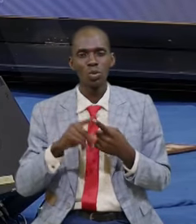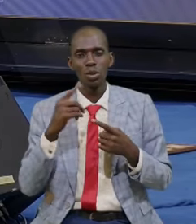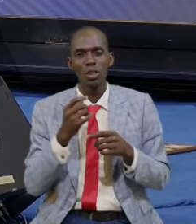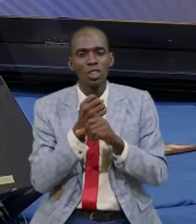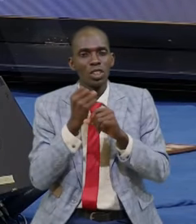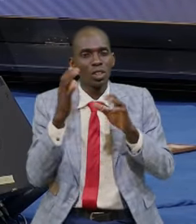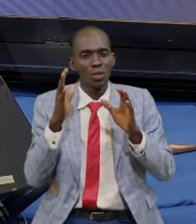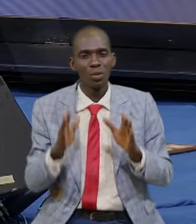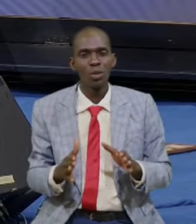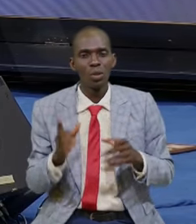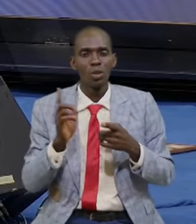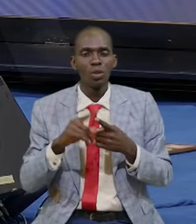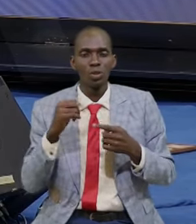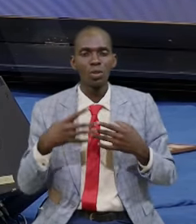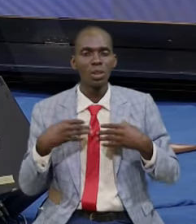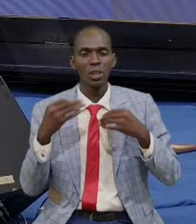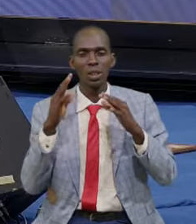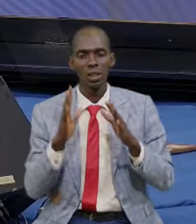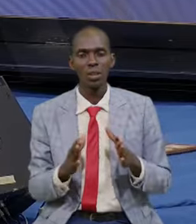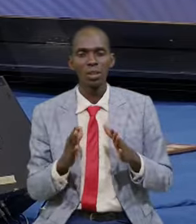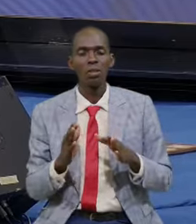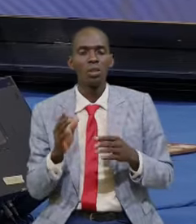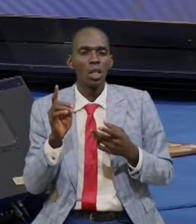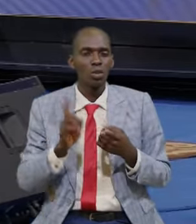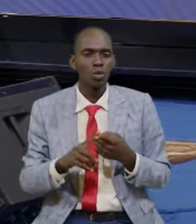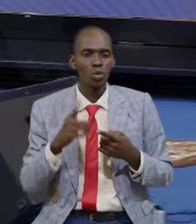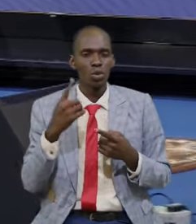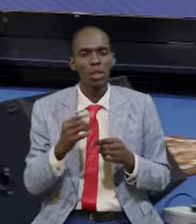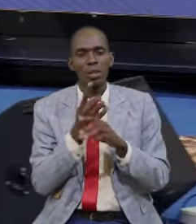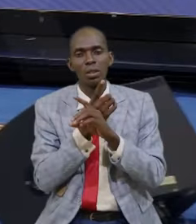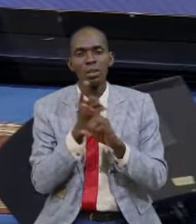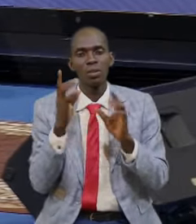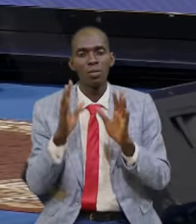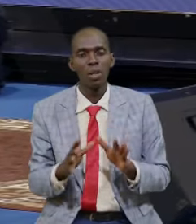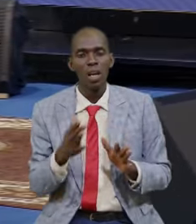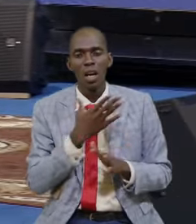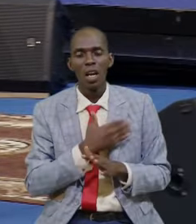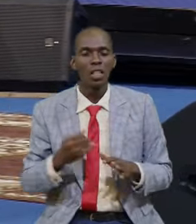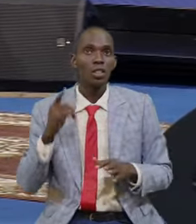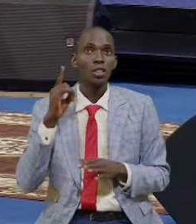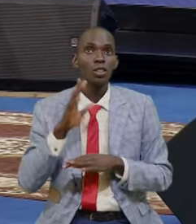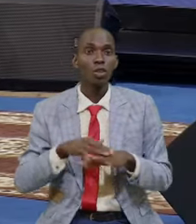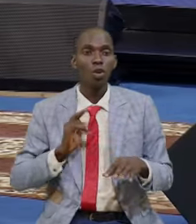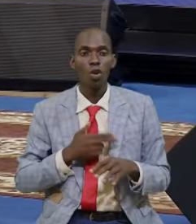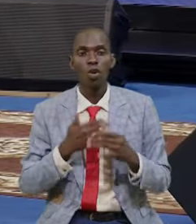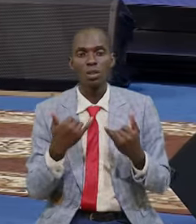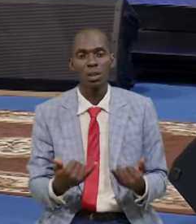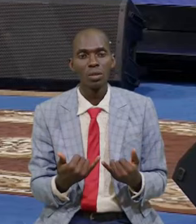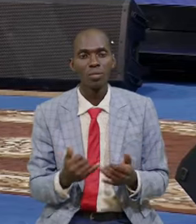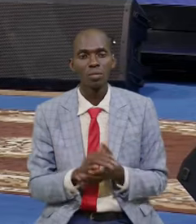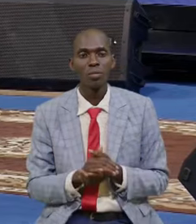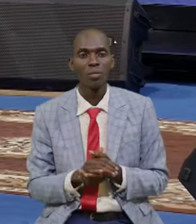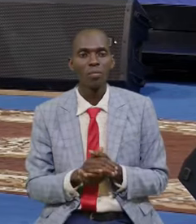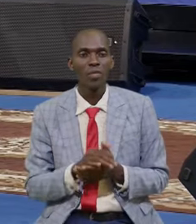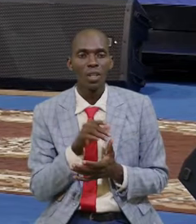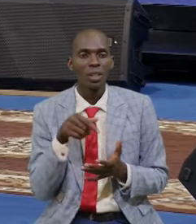Healer, unto the Redeemer, unto the Deliverer. And he calls us now. He says, this is